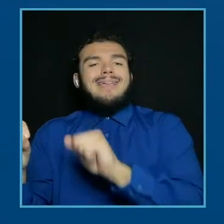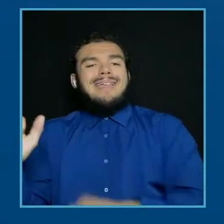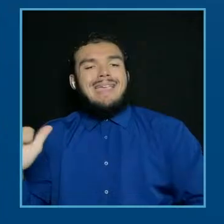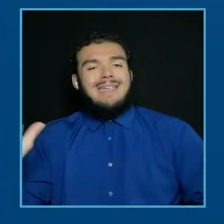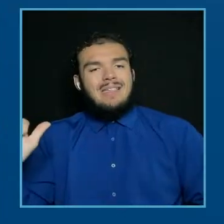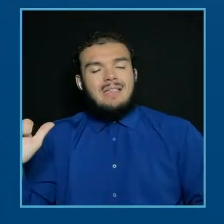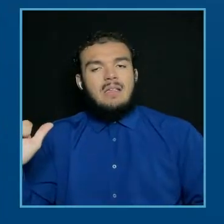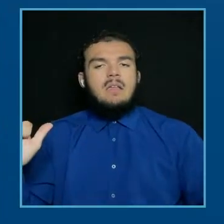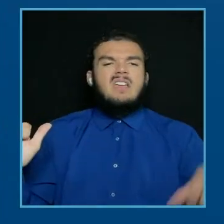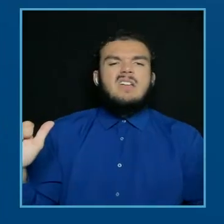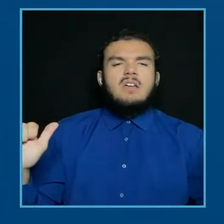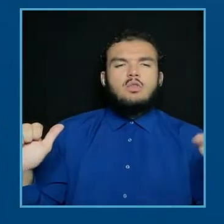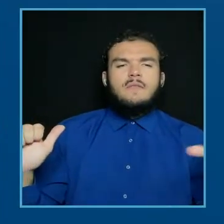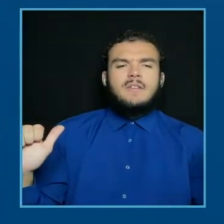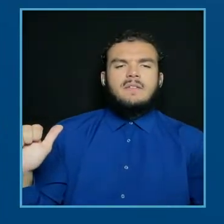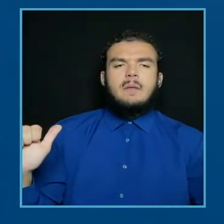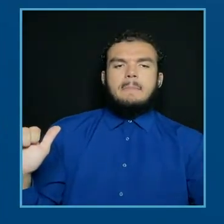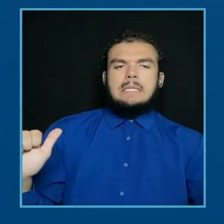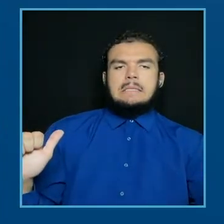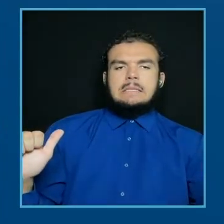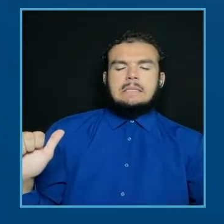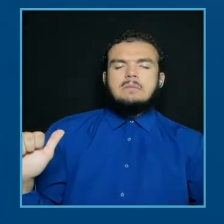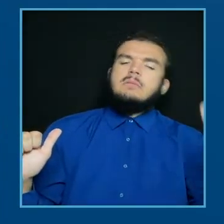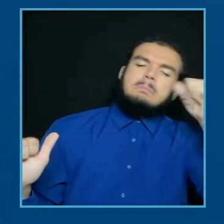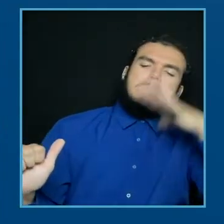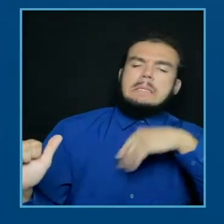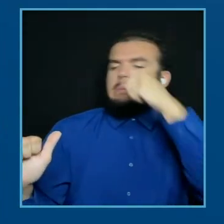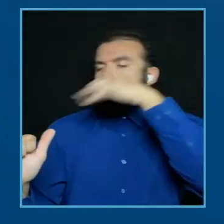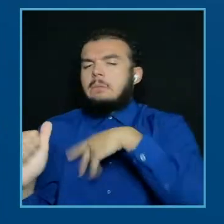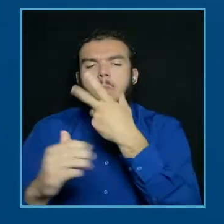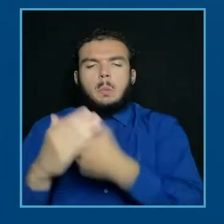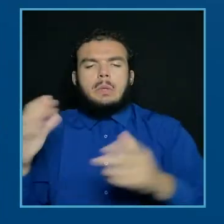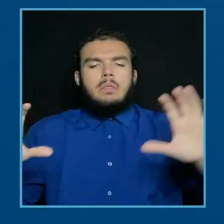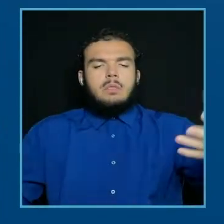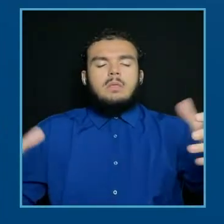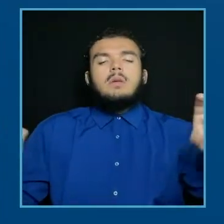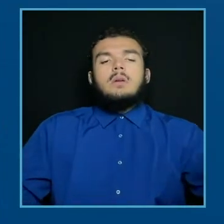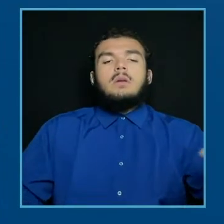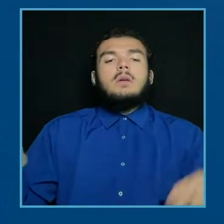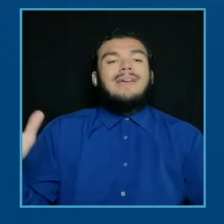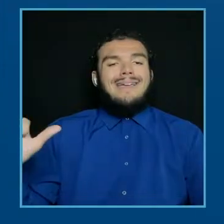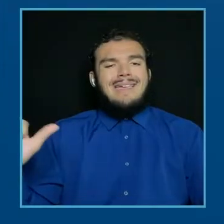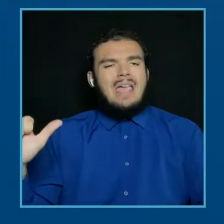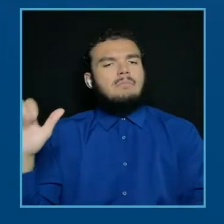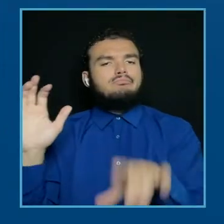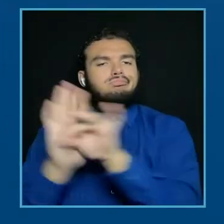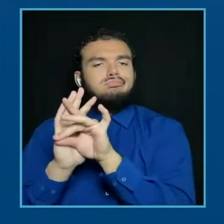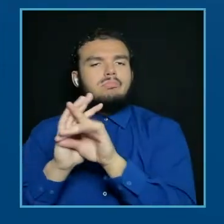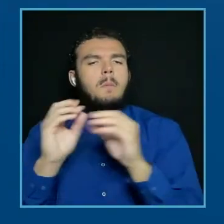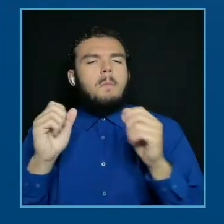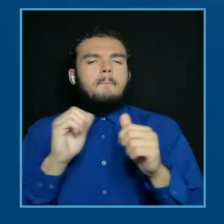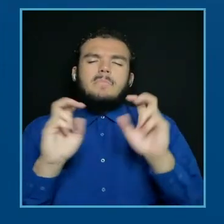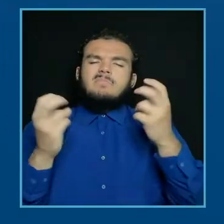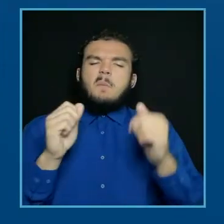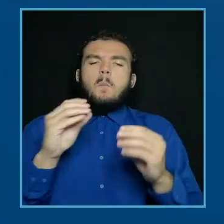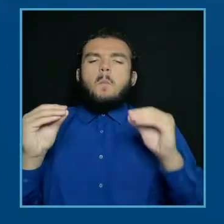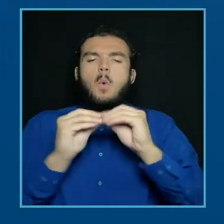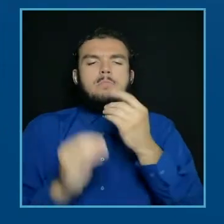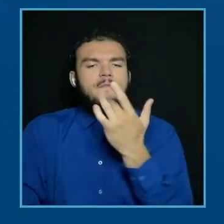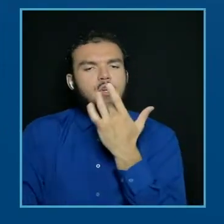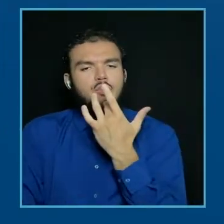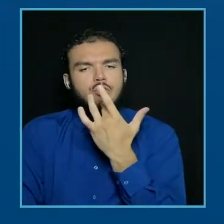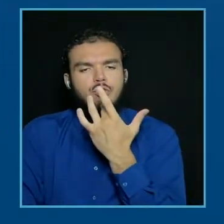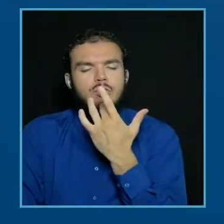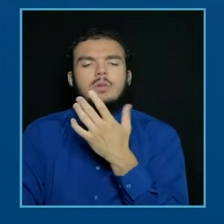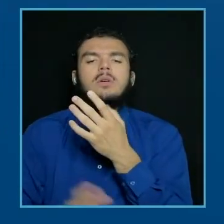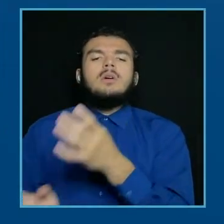and 150 for candidate B. Candidate A would then be elected as the more preferred male candidate.